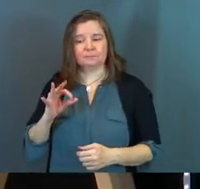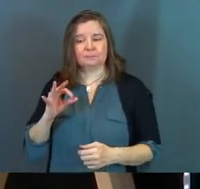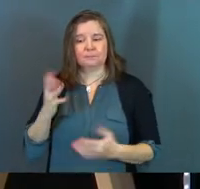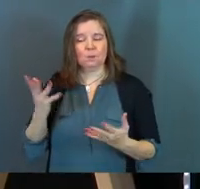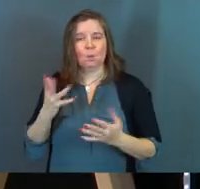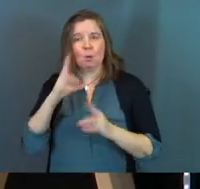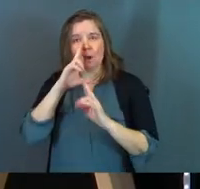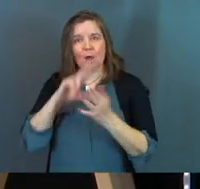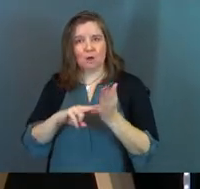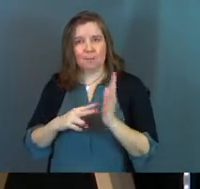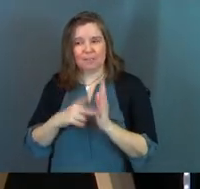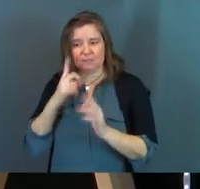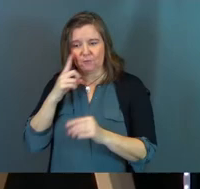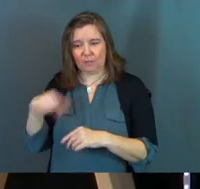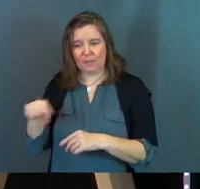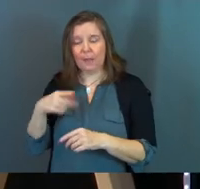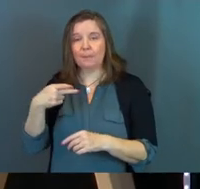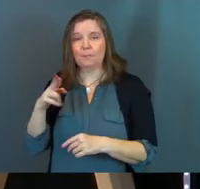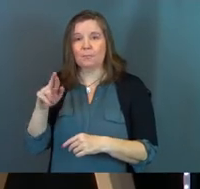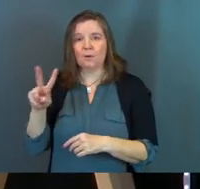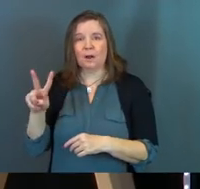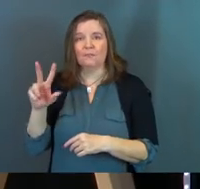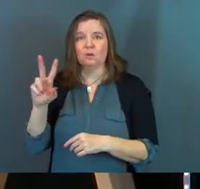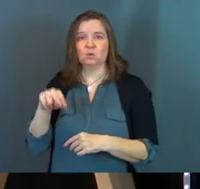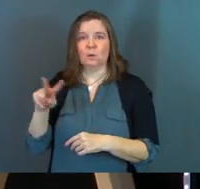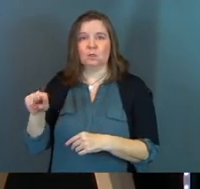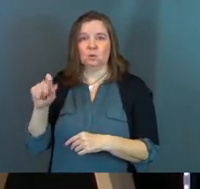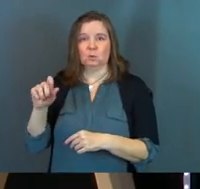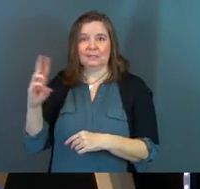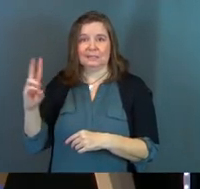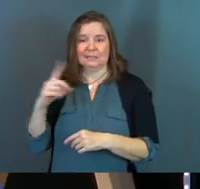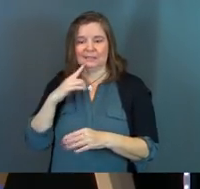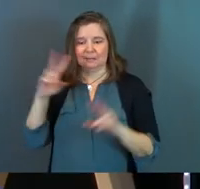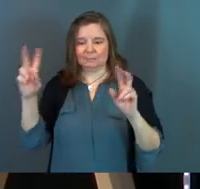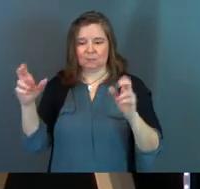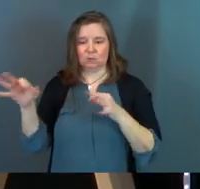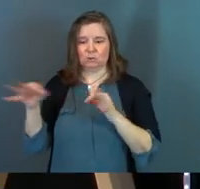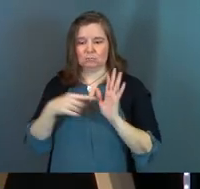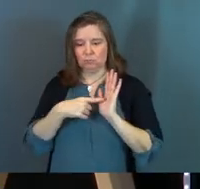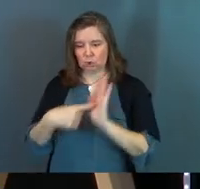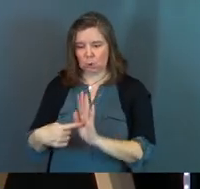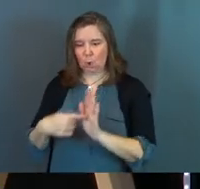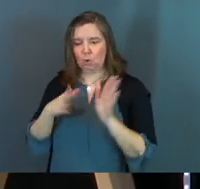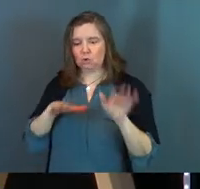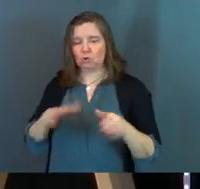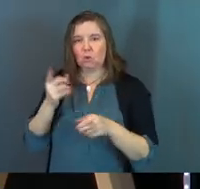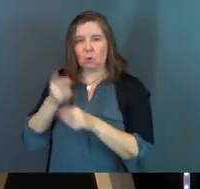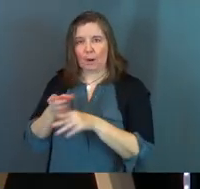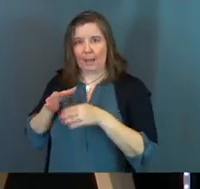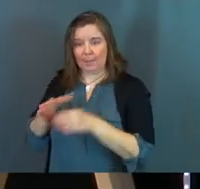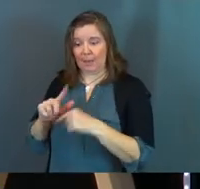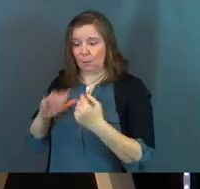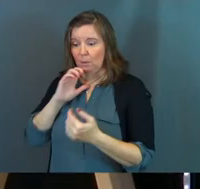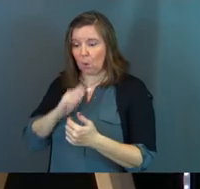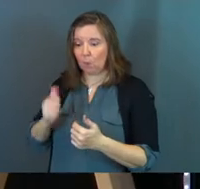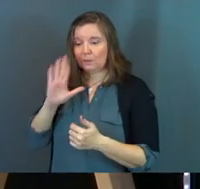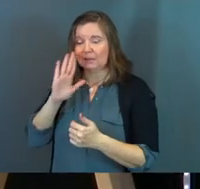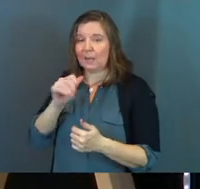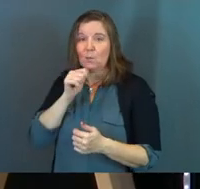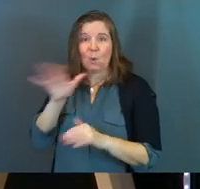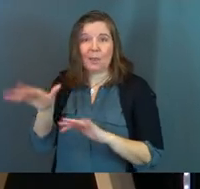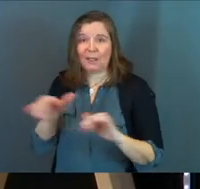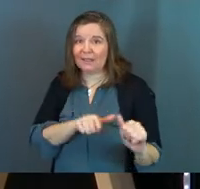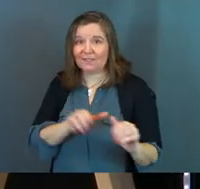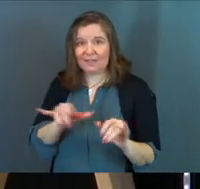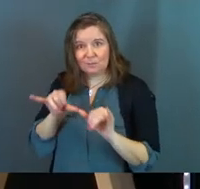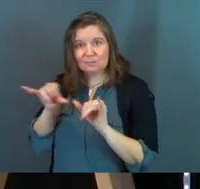Find out what honor means for them. Proverbs 22:6 says, direct your children onto the right path, and when they are older, they will not